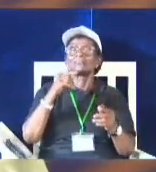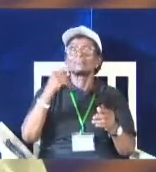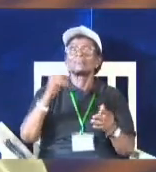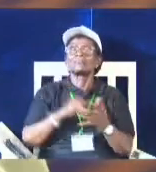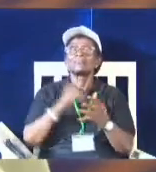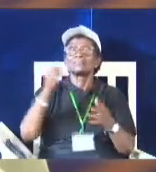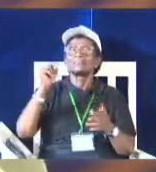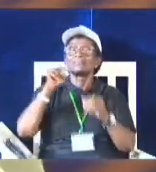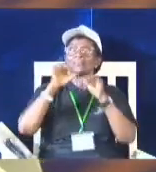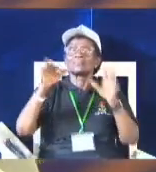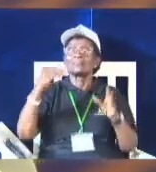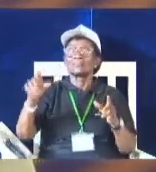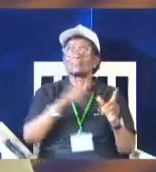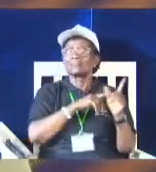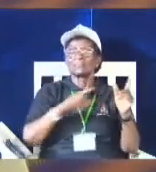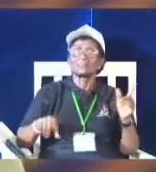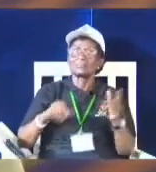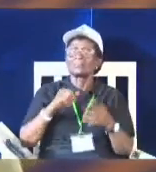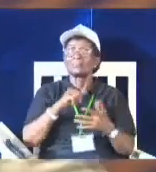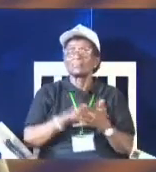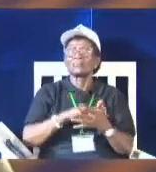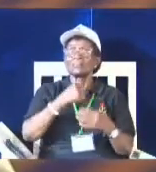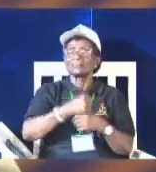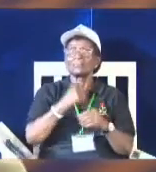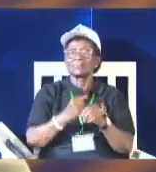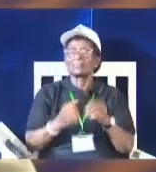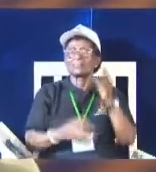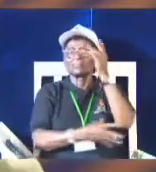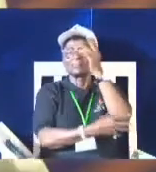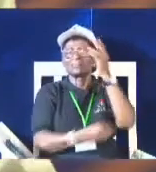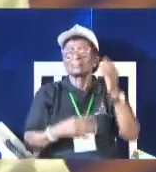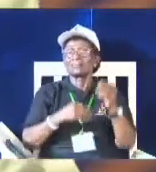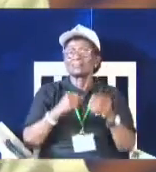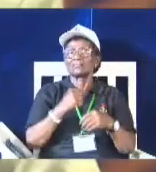no sorrow.